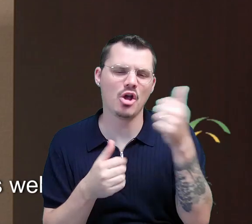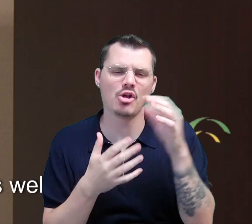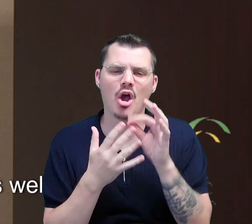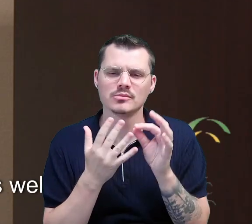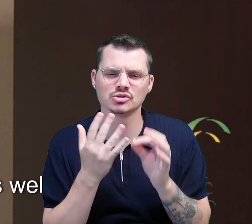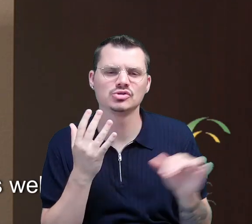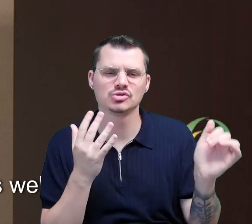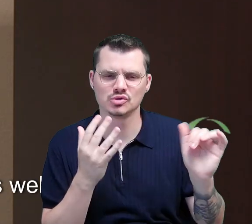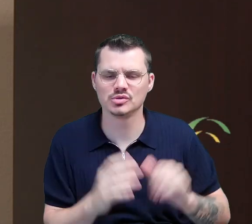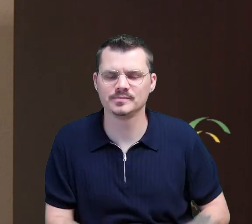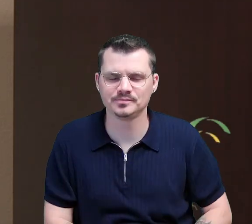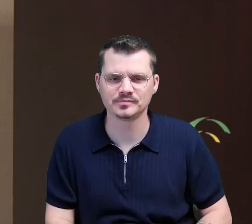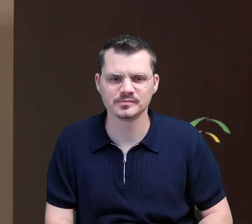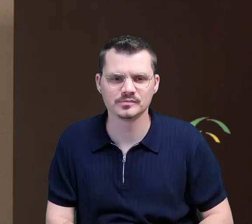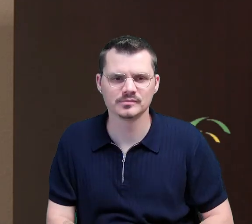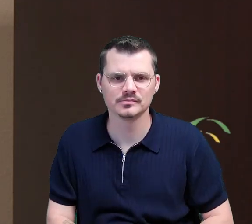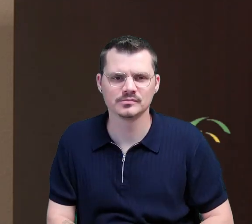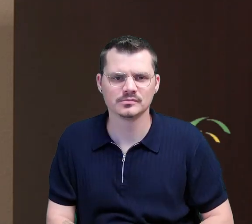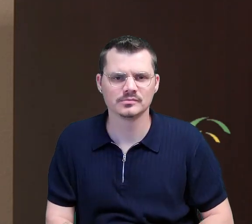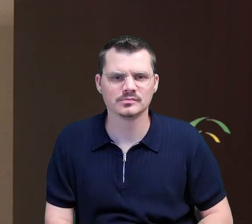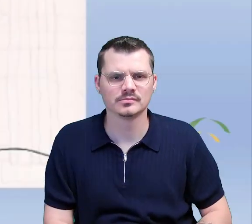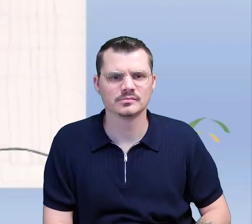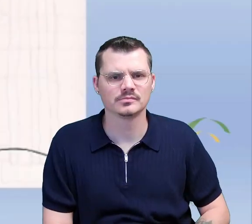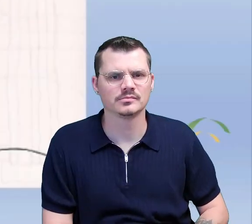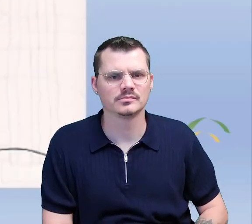other options as well.